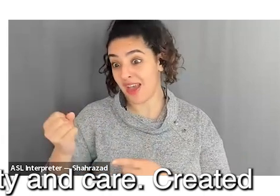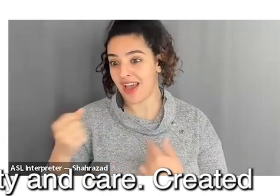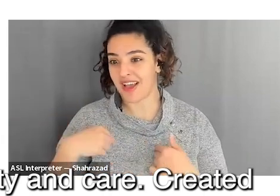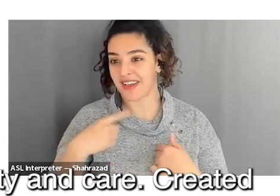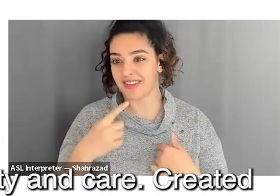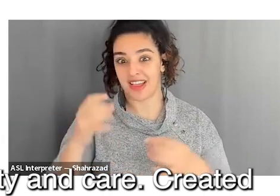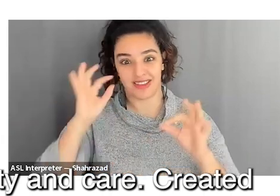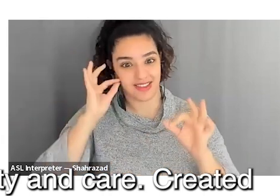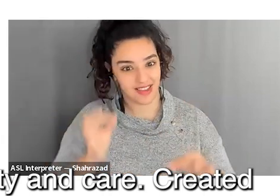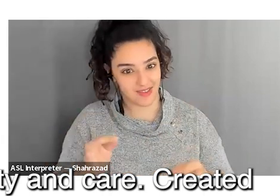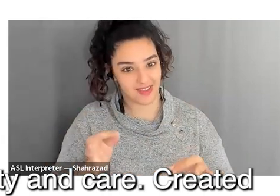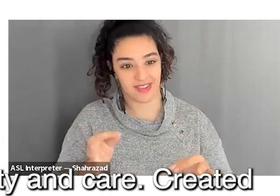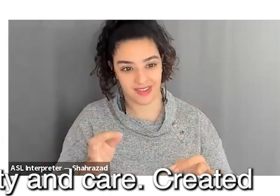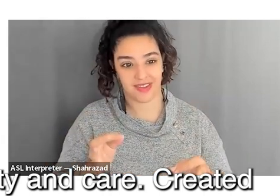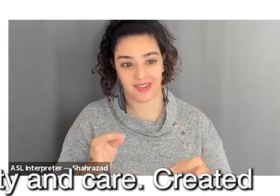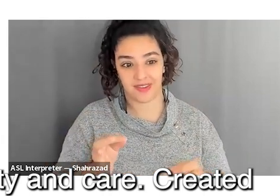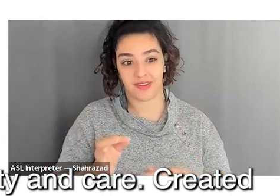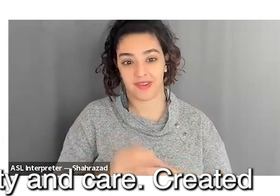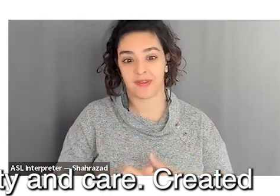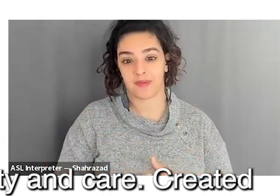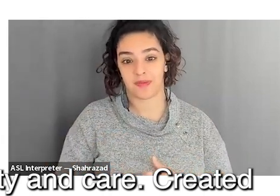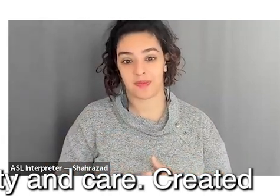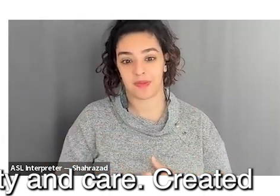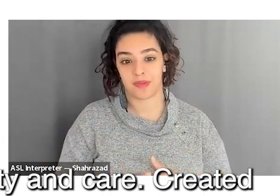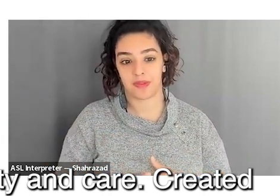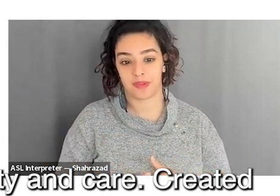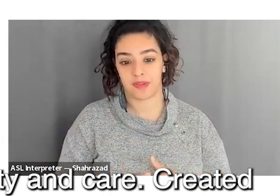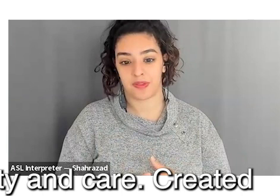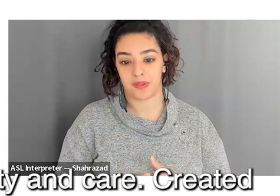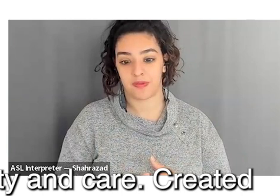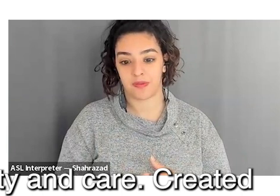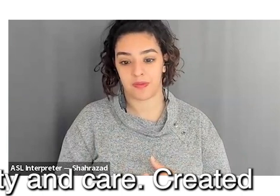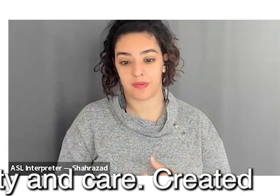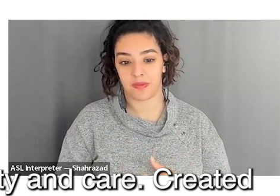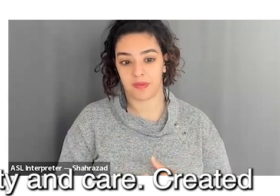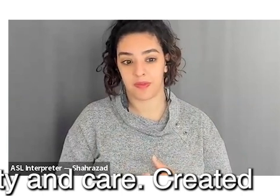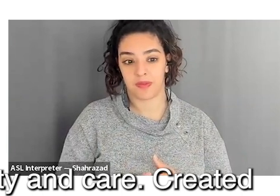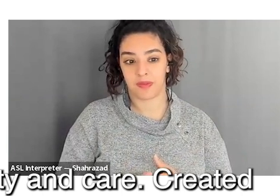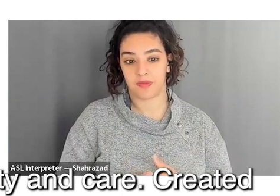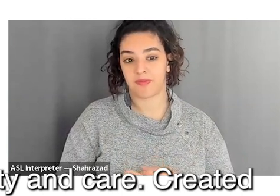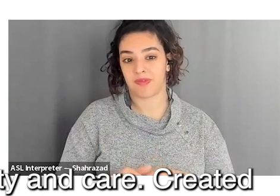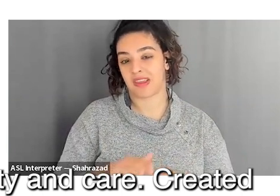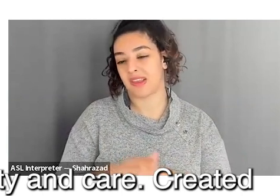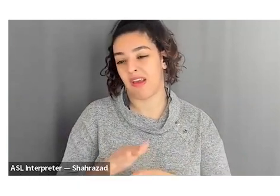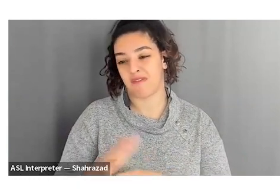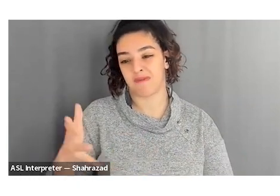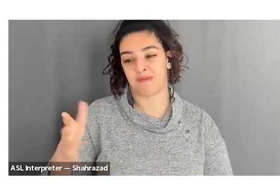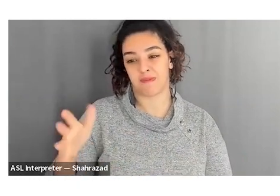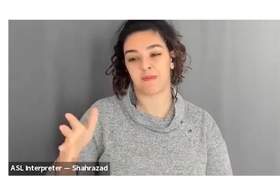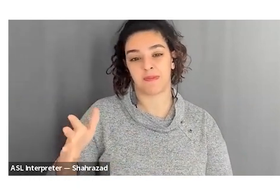definitely we need to get rid of society's ableism. I know the ableist, because enough is enough. And